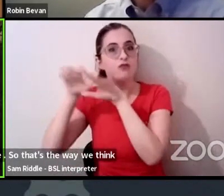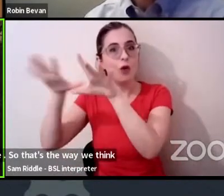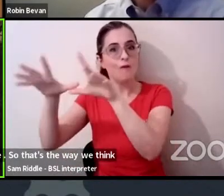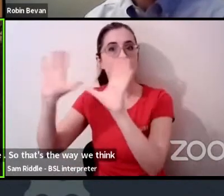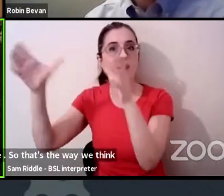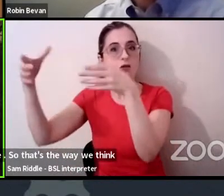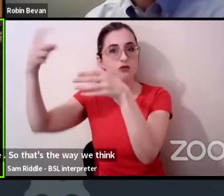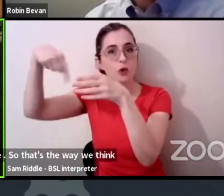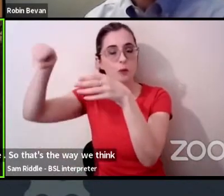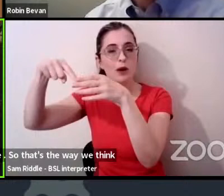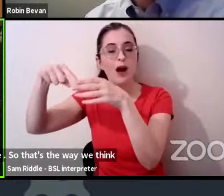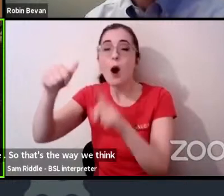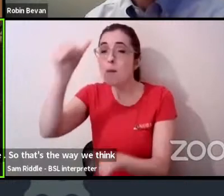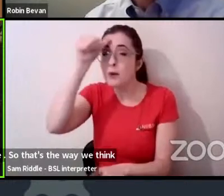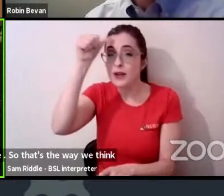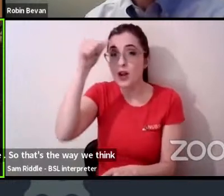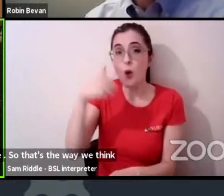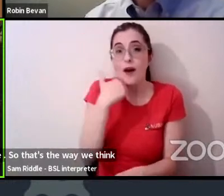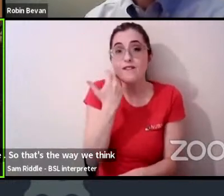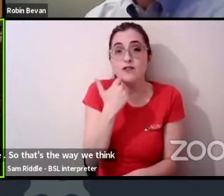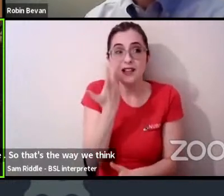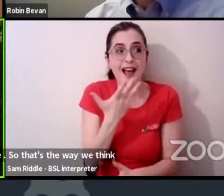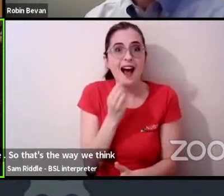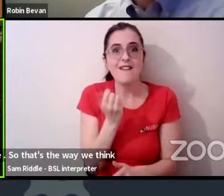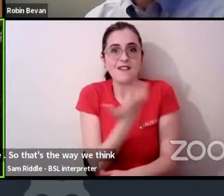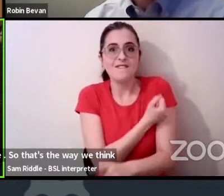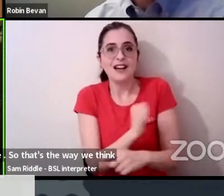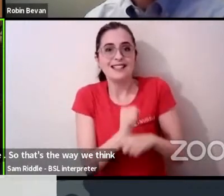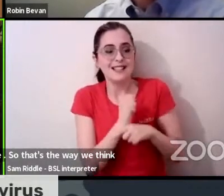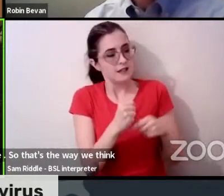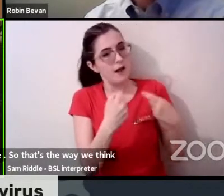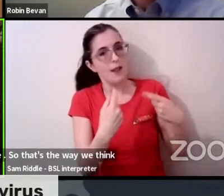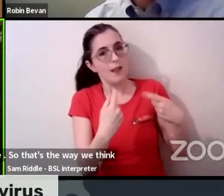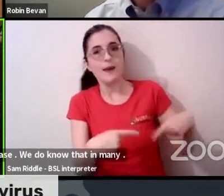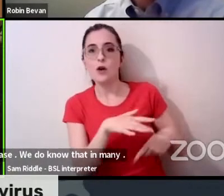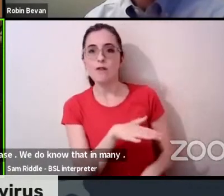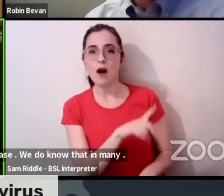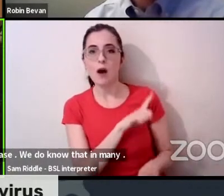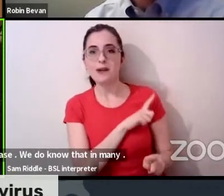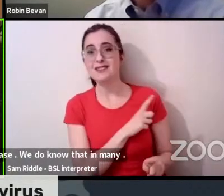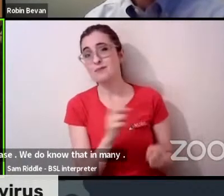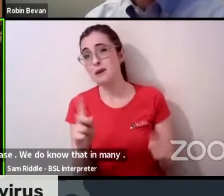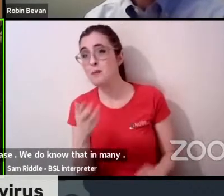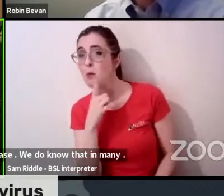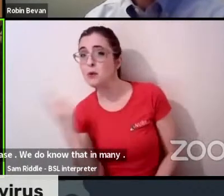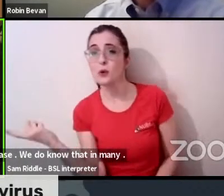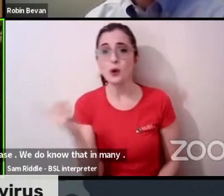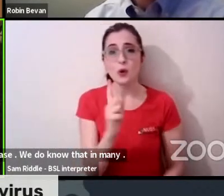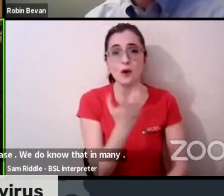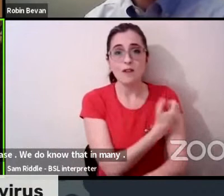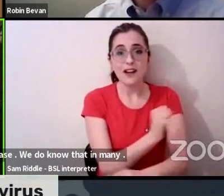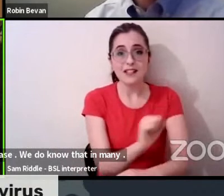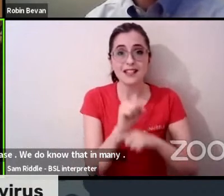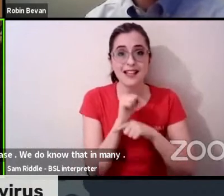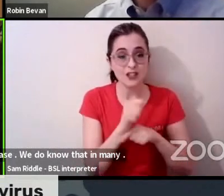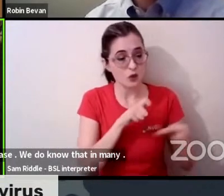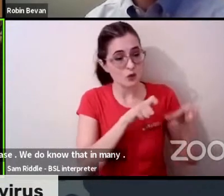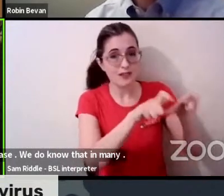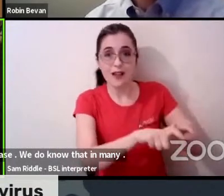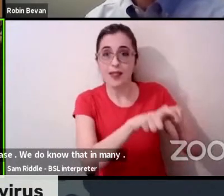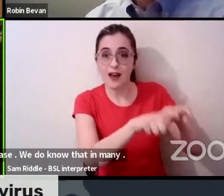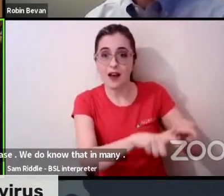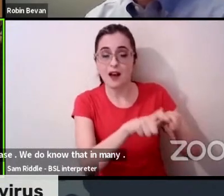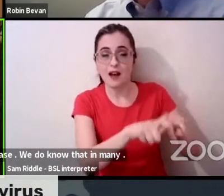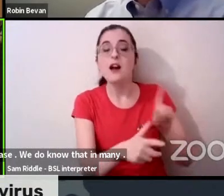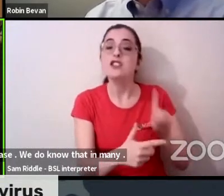day because people don't turn up. And in many places, people are contacting key workers And we know that teachers, police officers